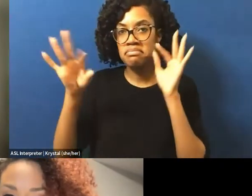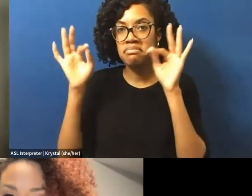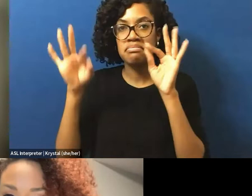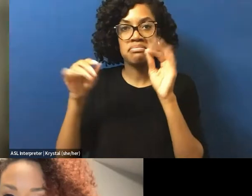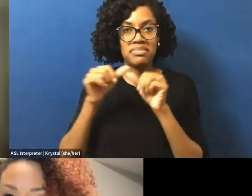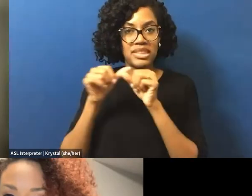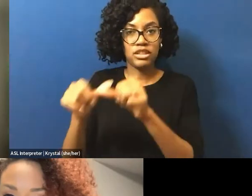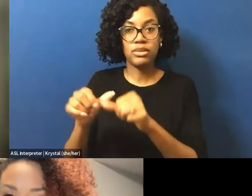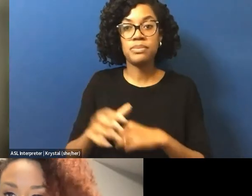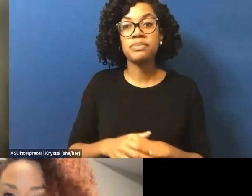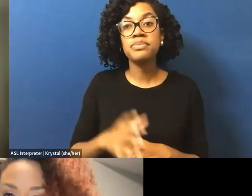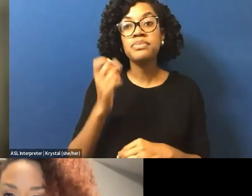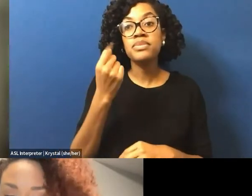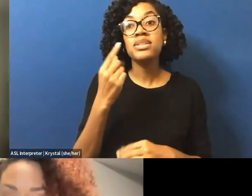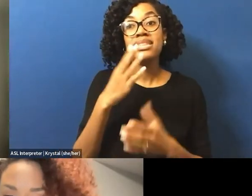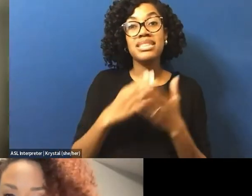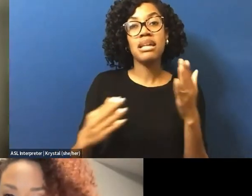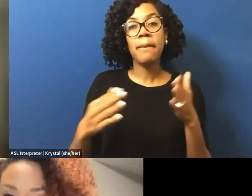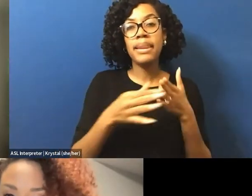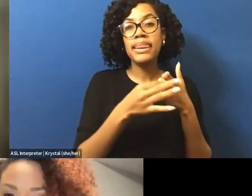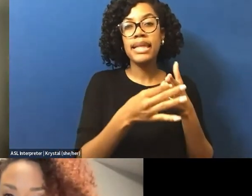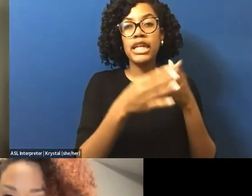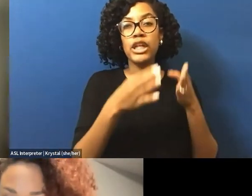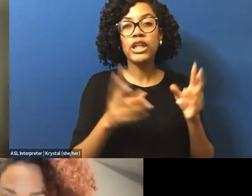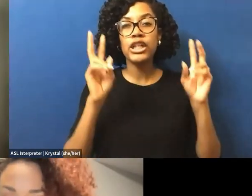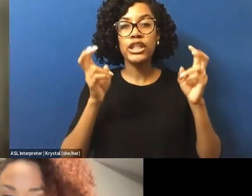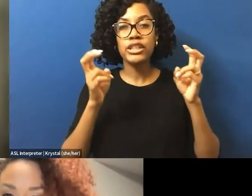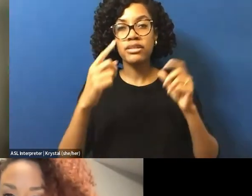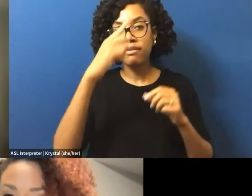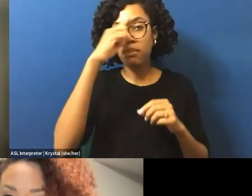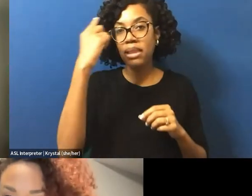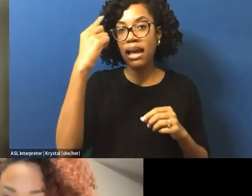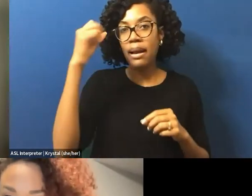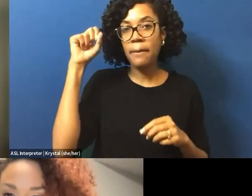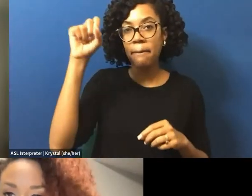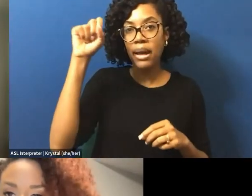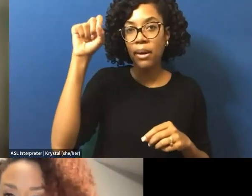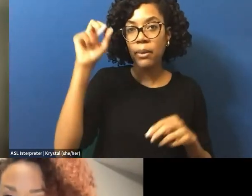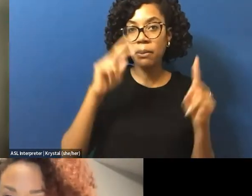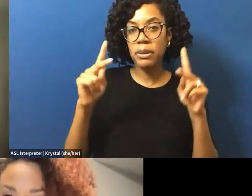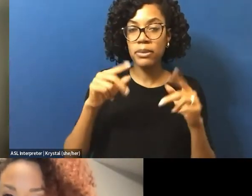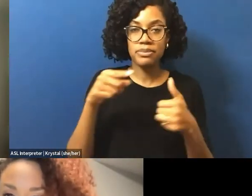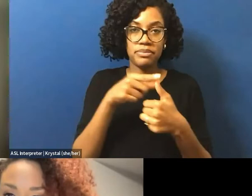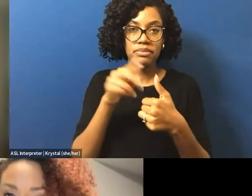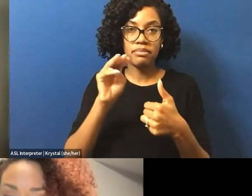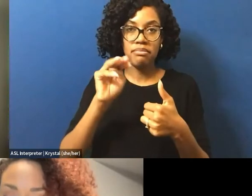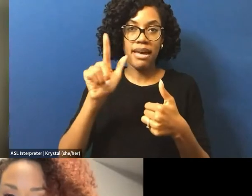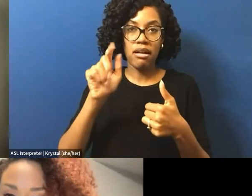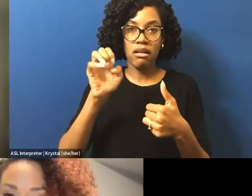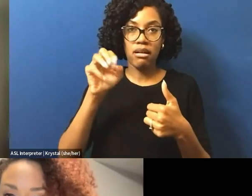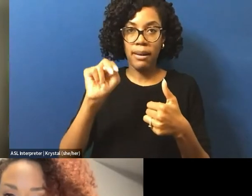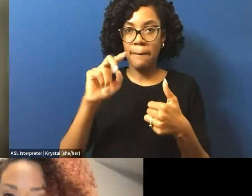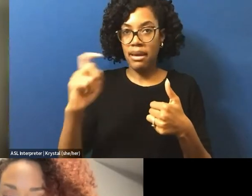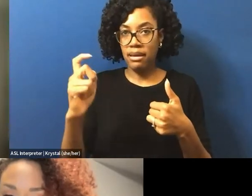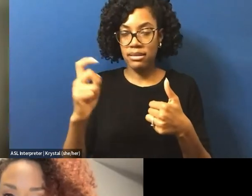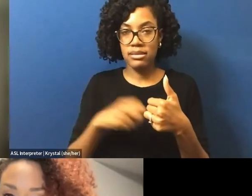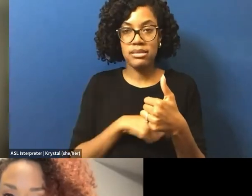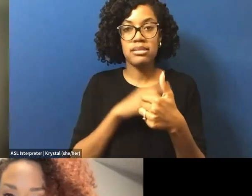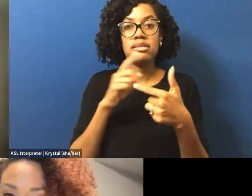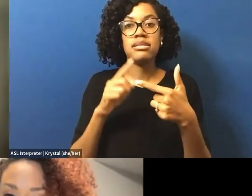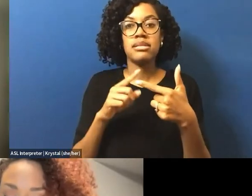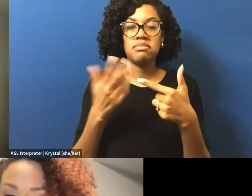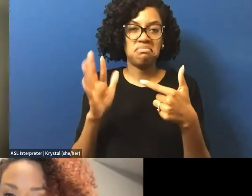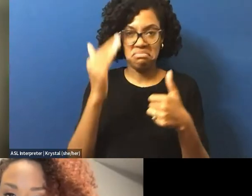period of what we would call the Black Power movement or the Black Power era, one is Malcolm X, who we all know. I've talked to many people who